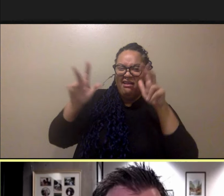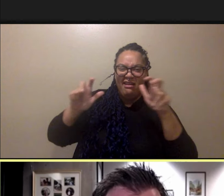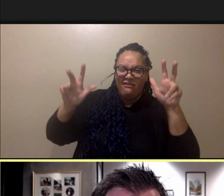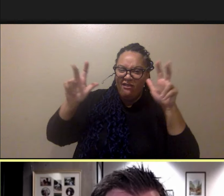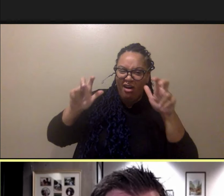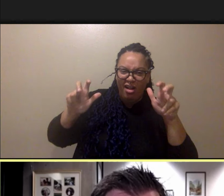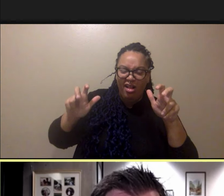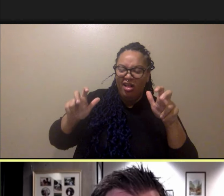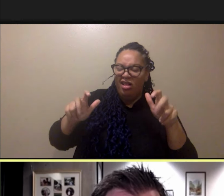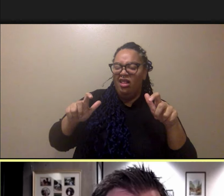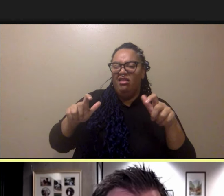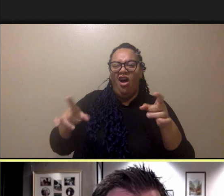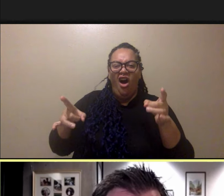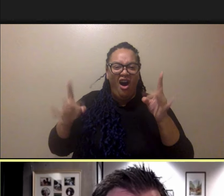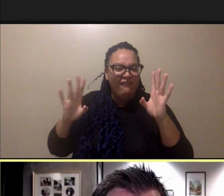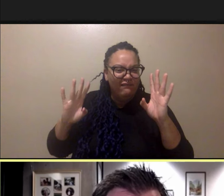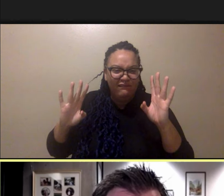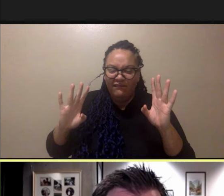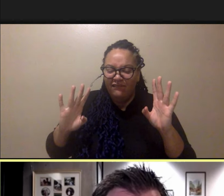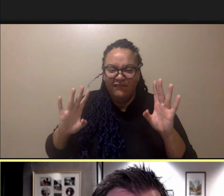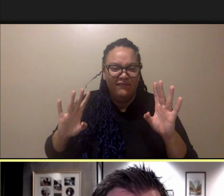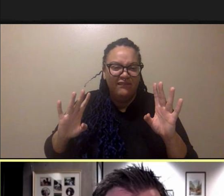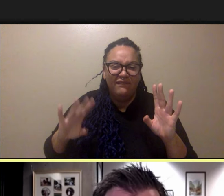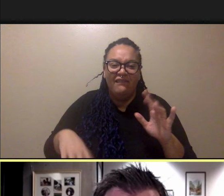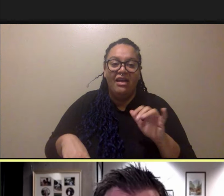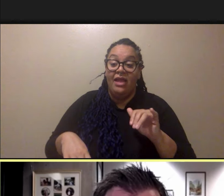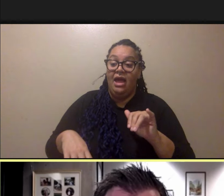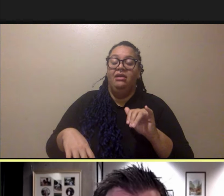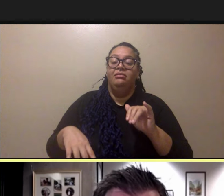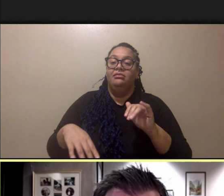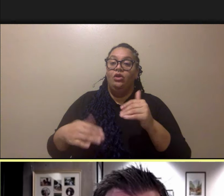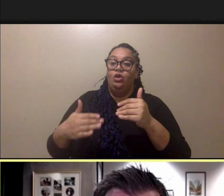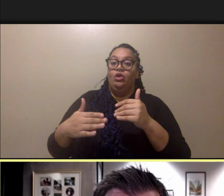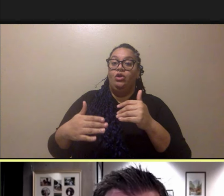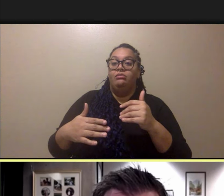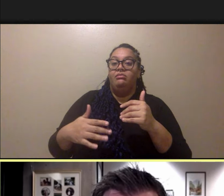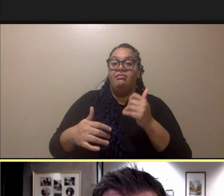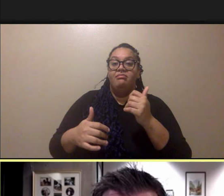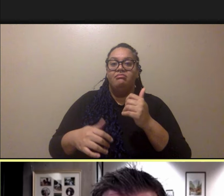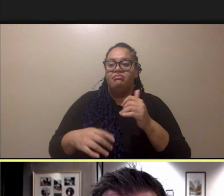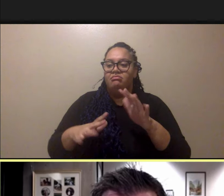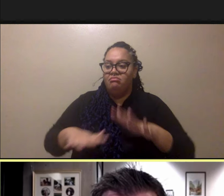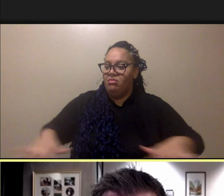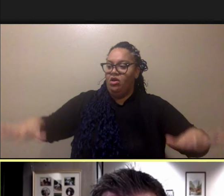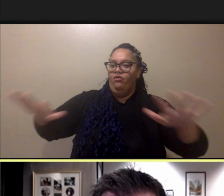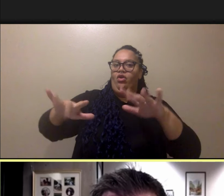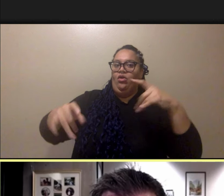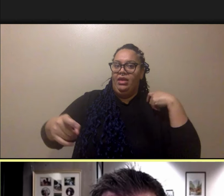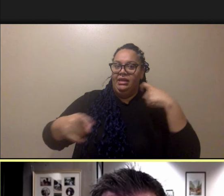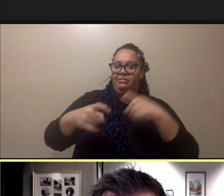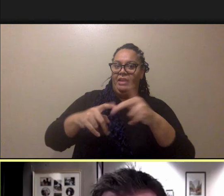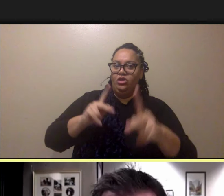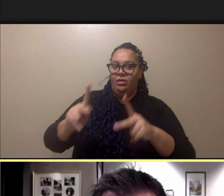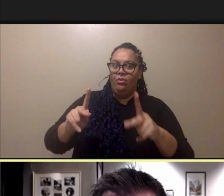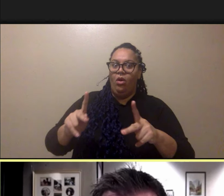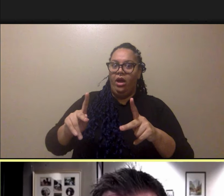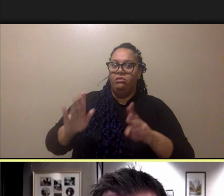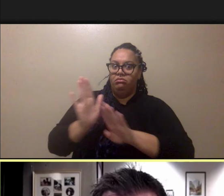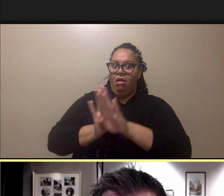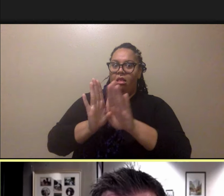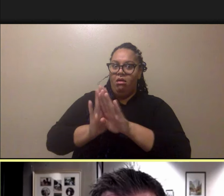and brutal, and that the New World, everywhere the Spanish Empire had grown, in the New World, there